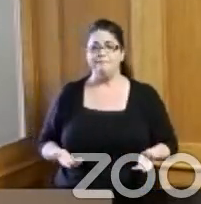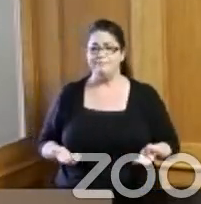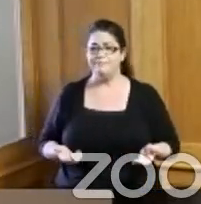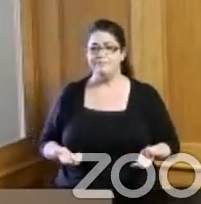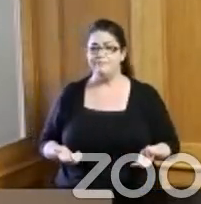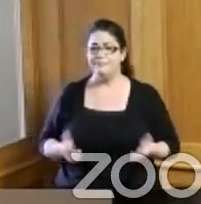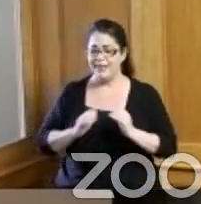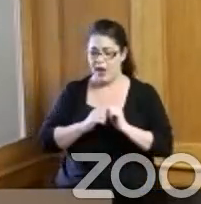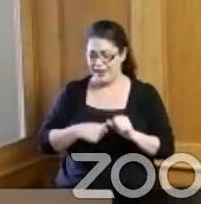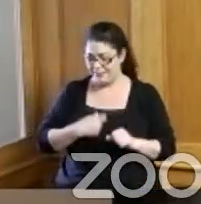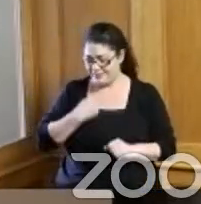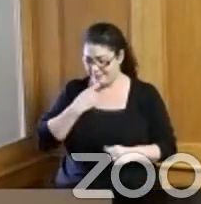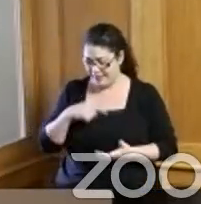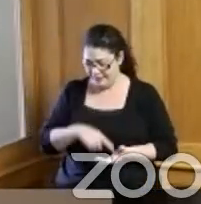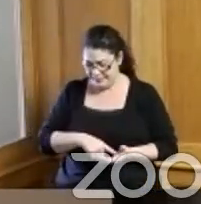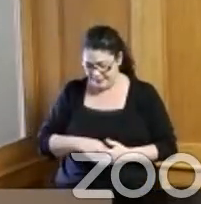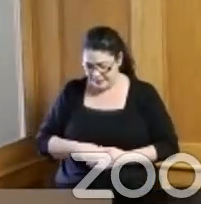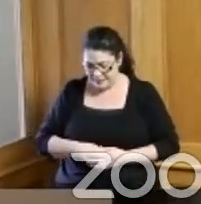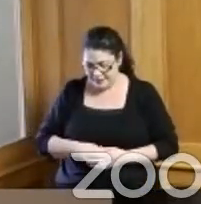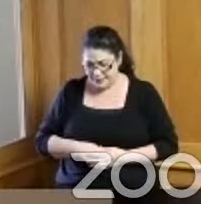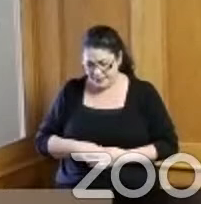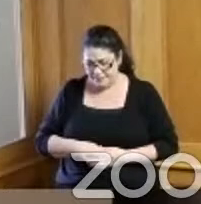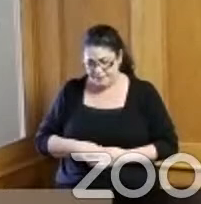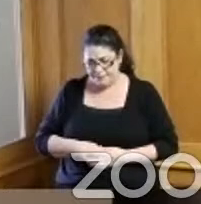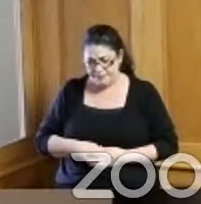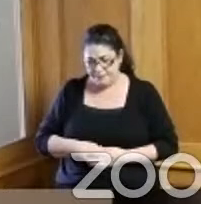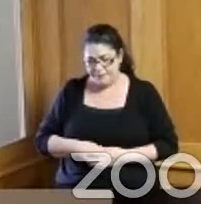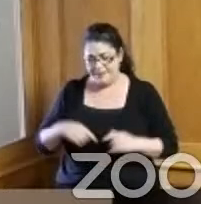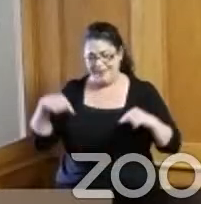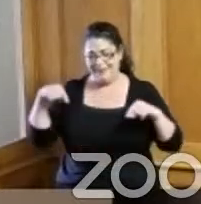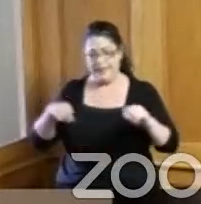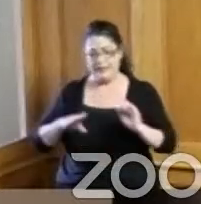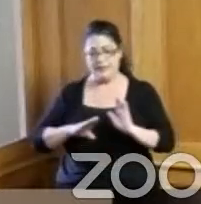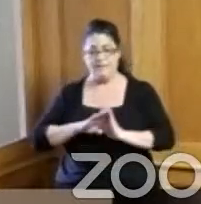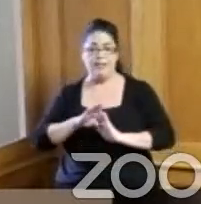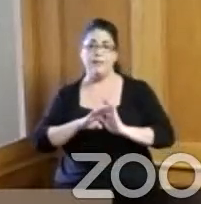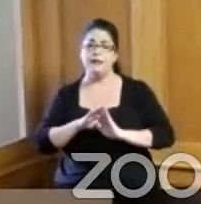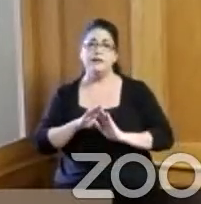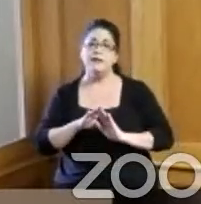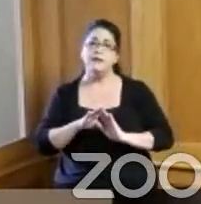how can I say this? This development